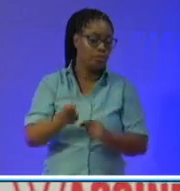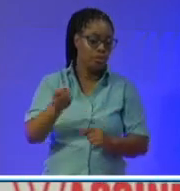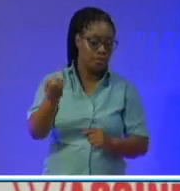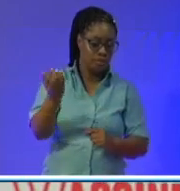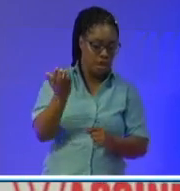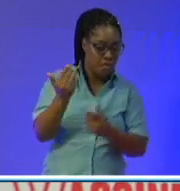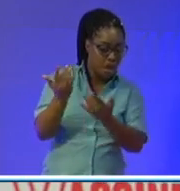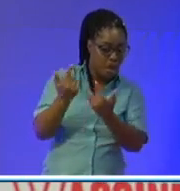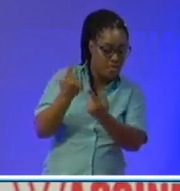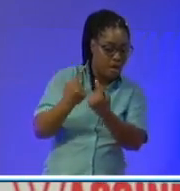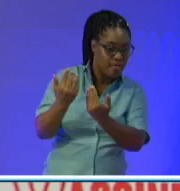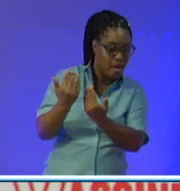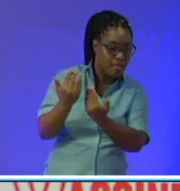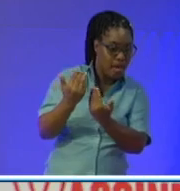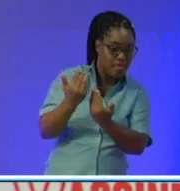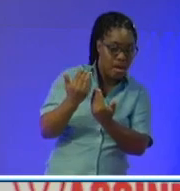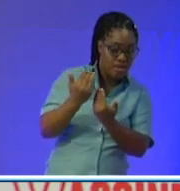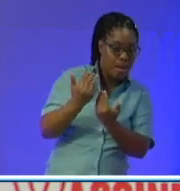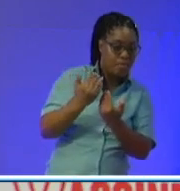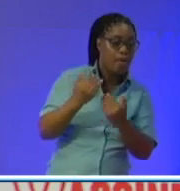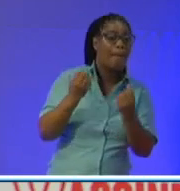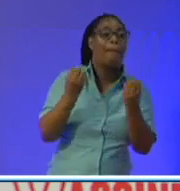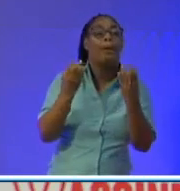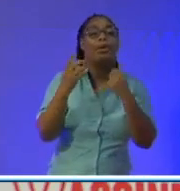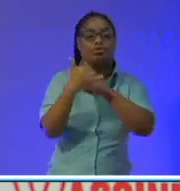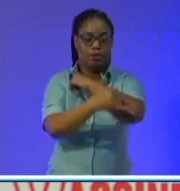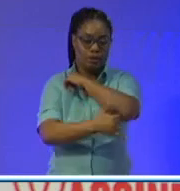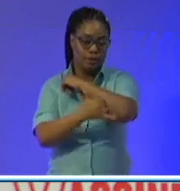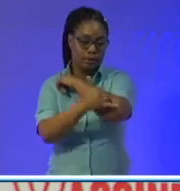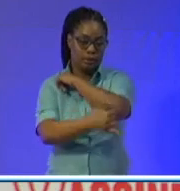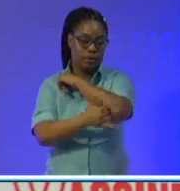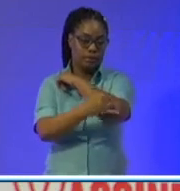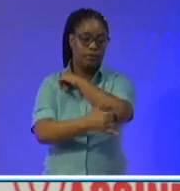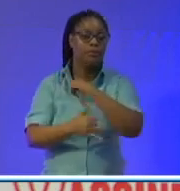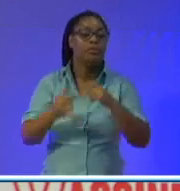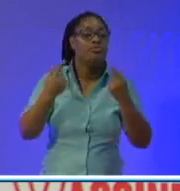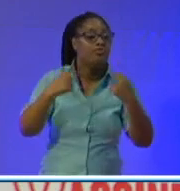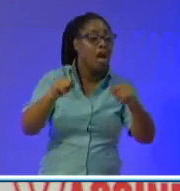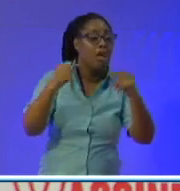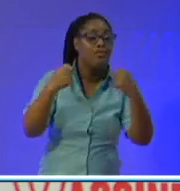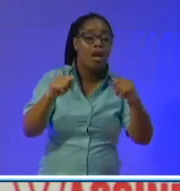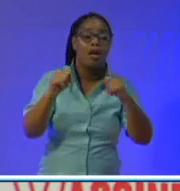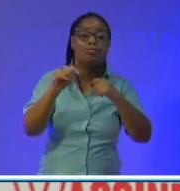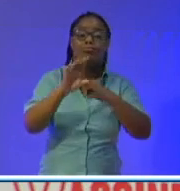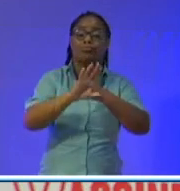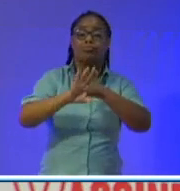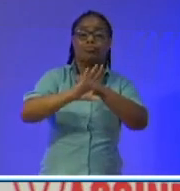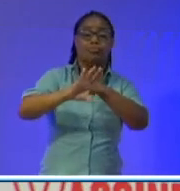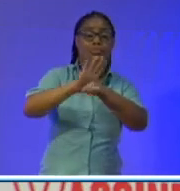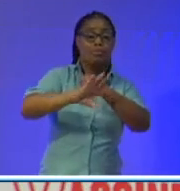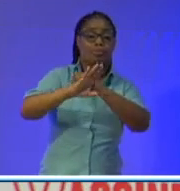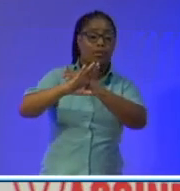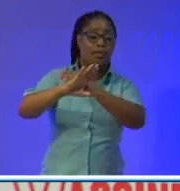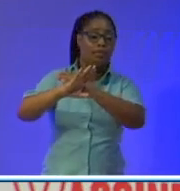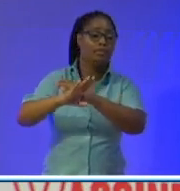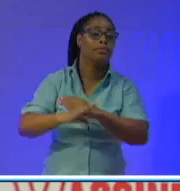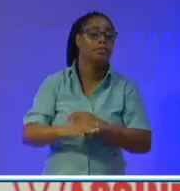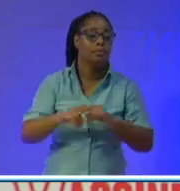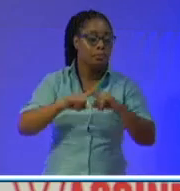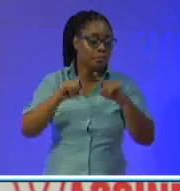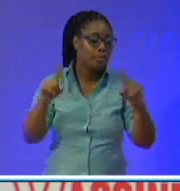countries, the trend is that Omicron, because of higher transmissibility, may become the